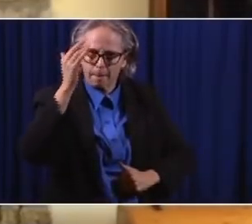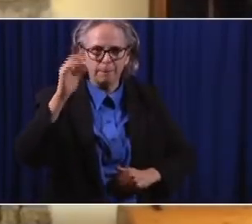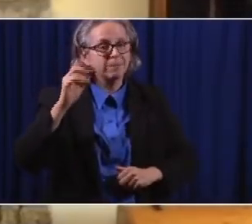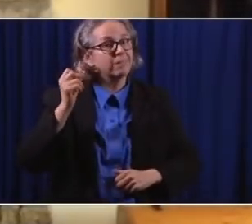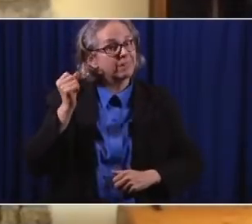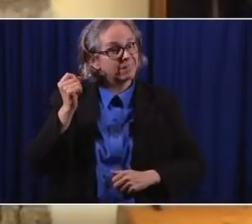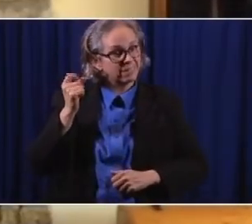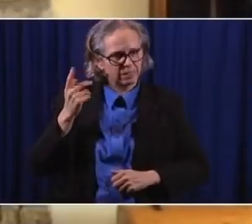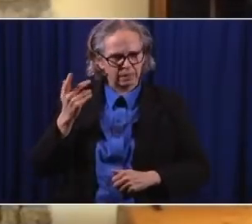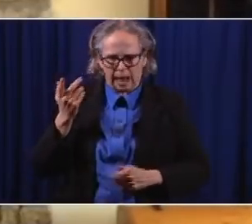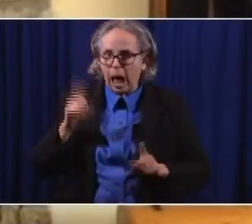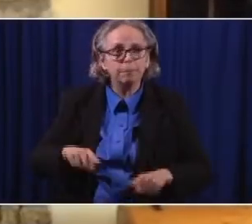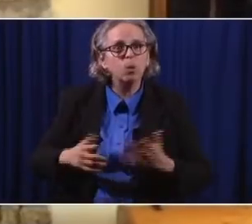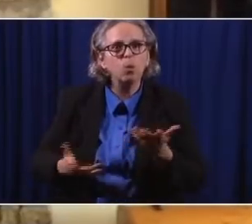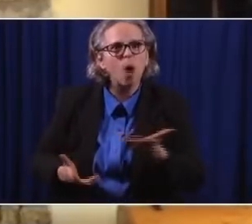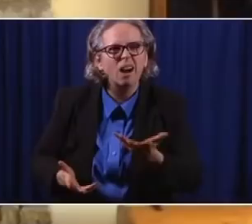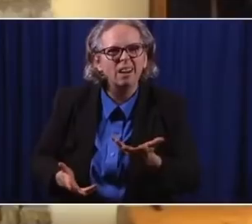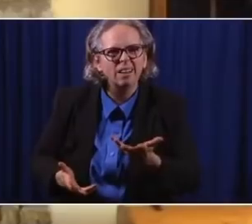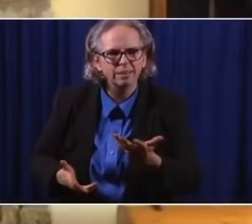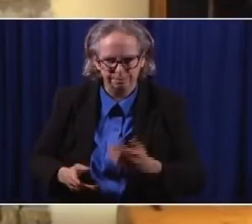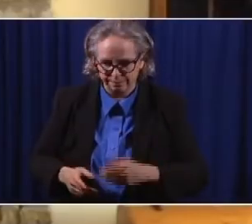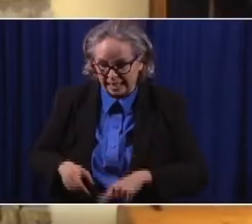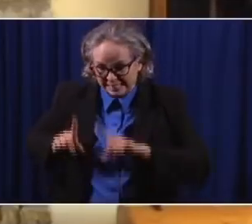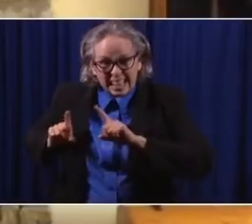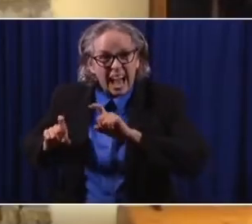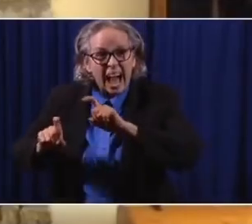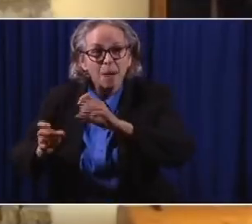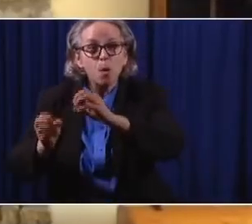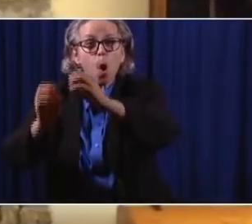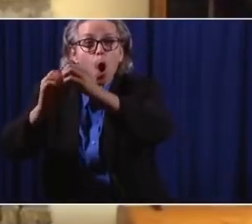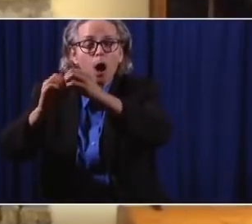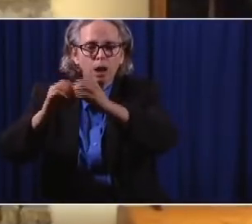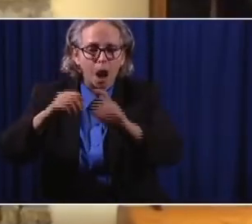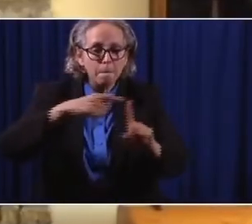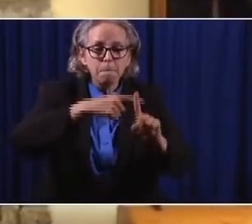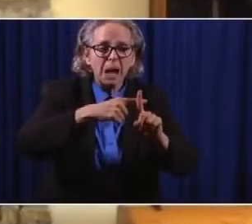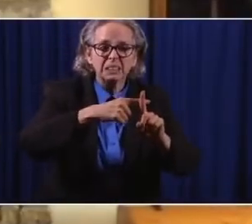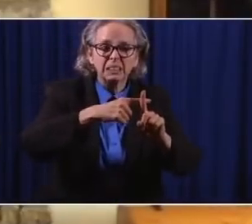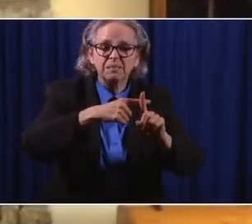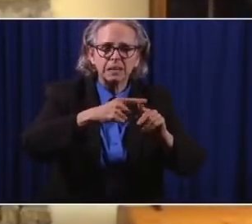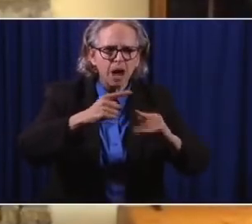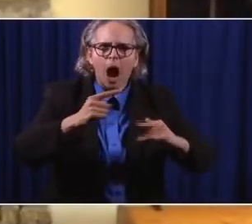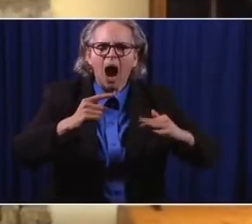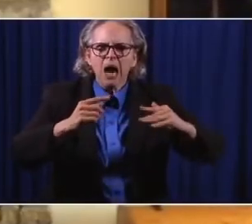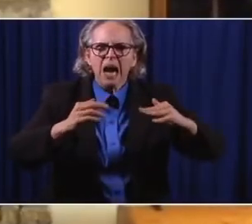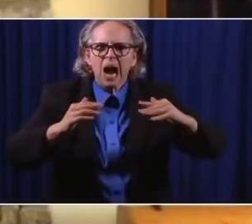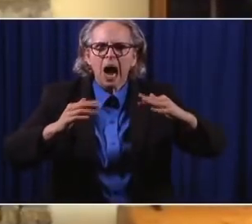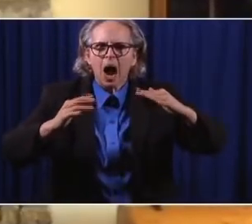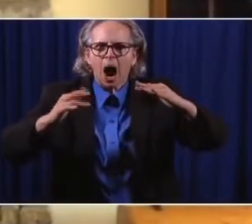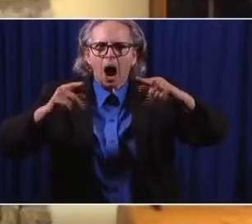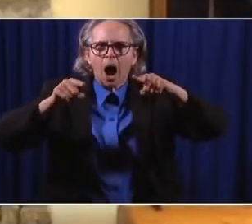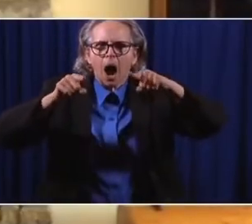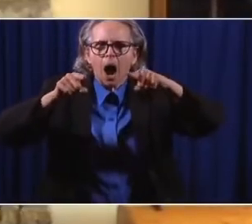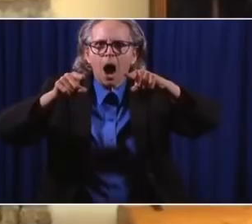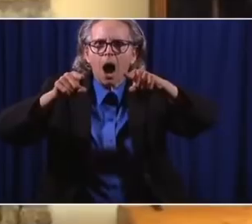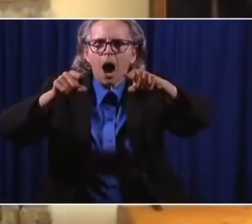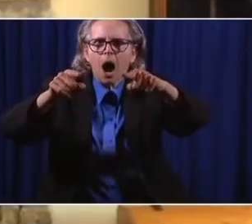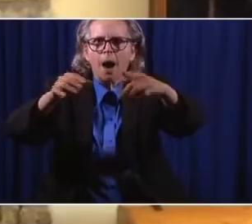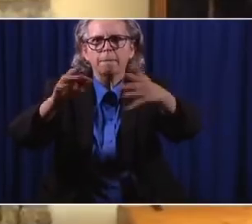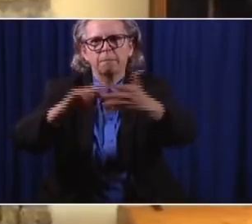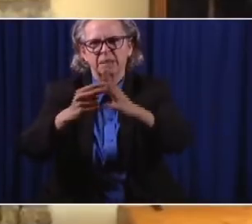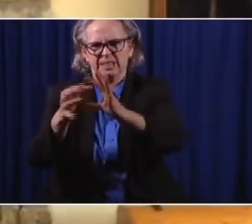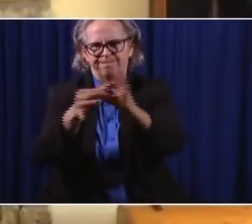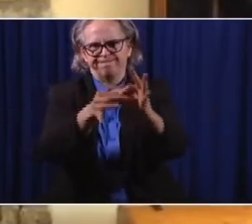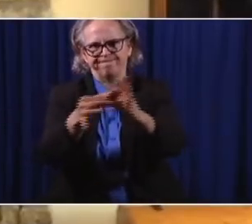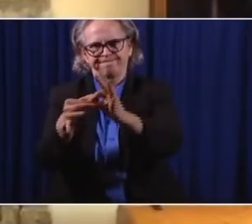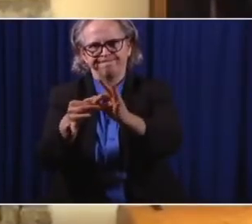down. That is not what's happened. As our cases, yes, our cases have gone up, but our positivity has